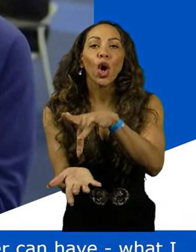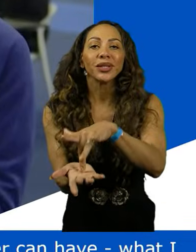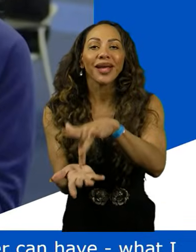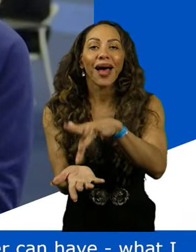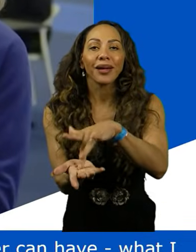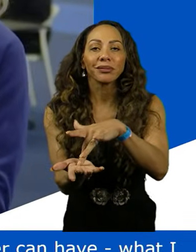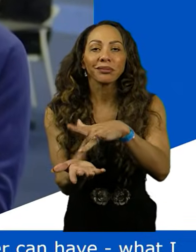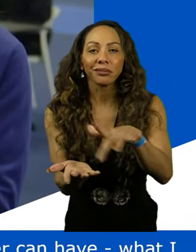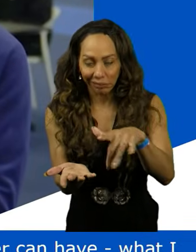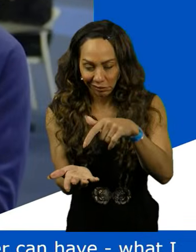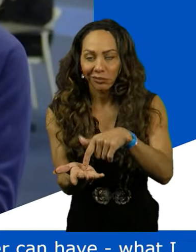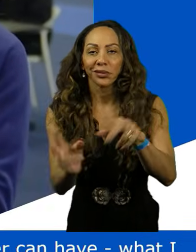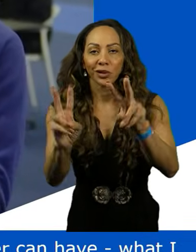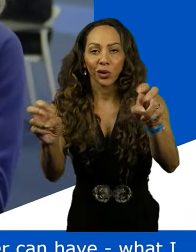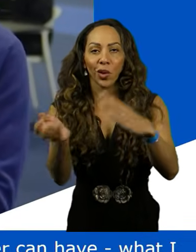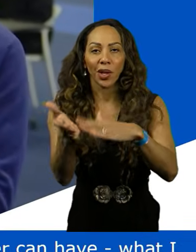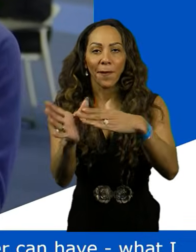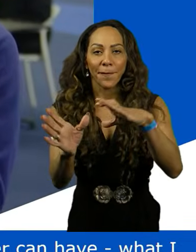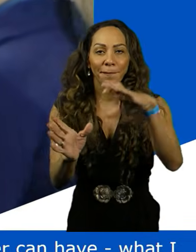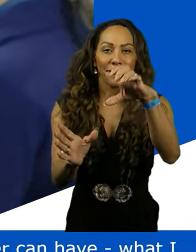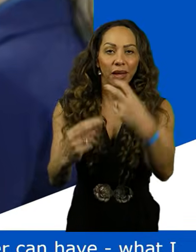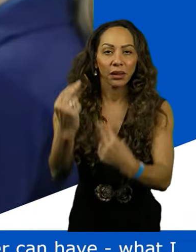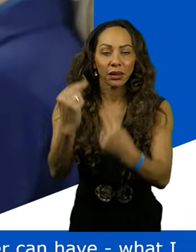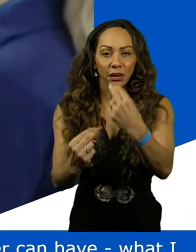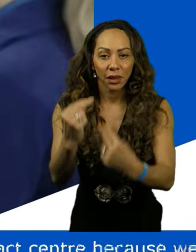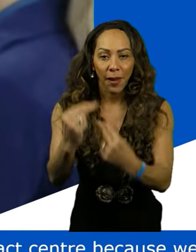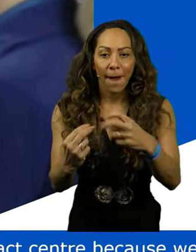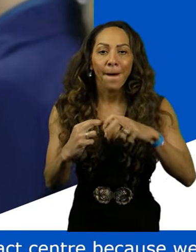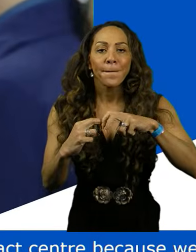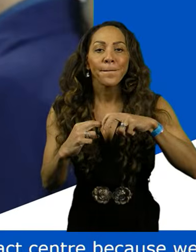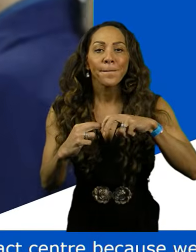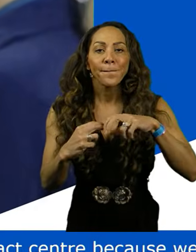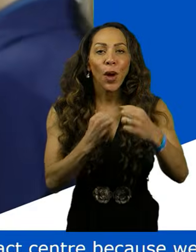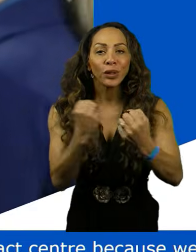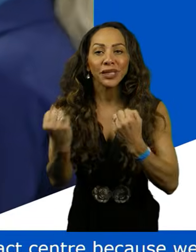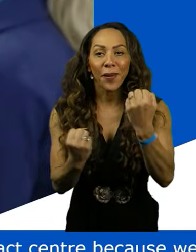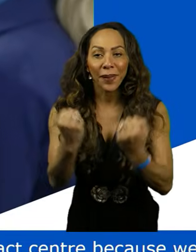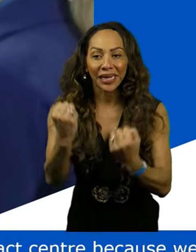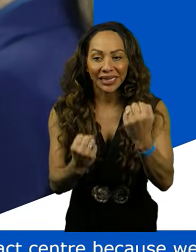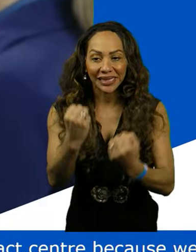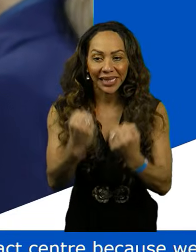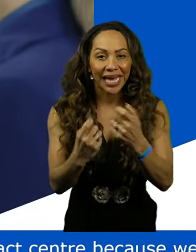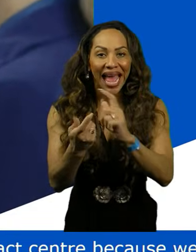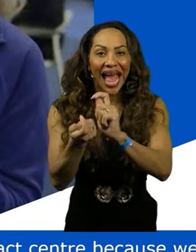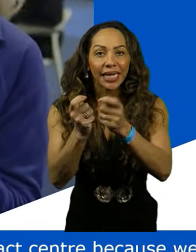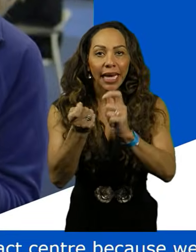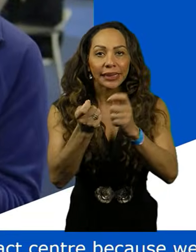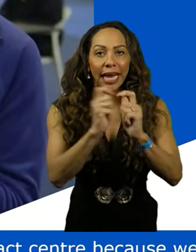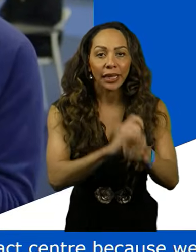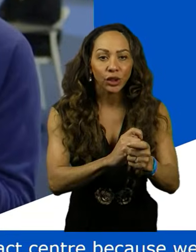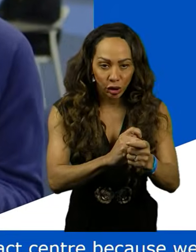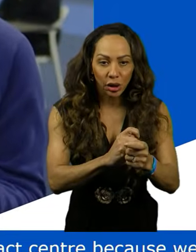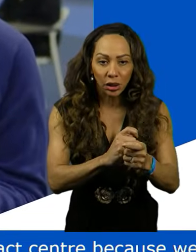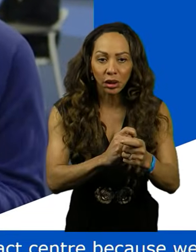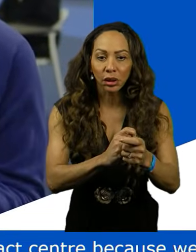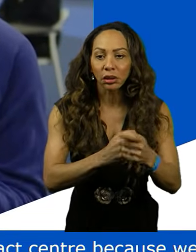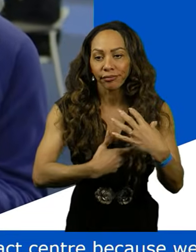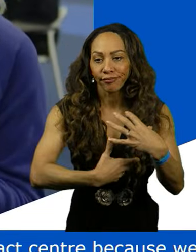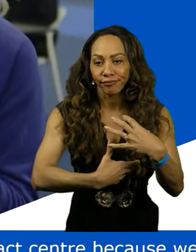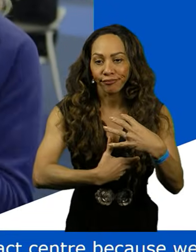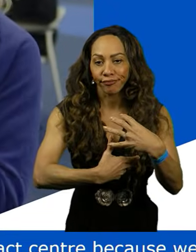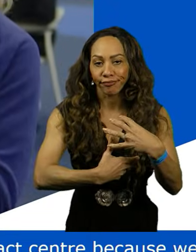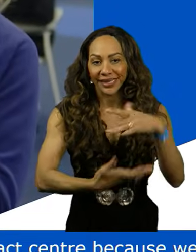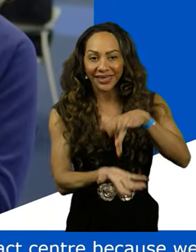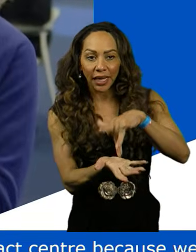assessment, Motability Adaptation Centre Assessment. That's impressive. You can get that. Yeah, and it's for scheme customers, it is free of charge as